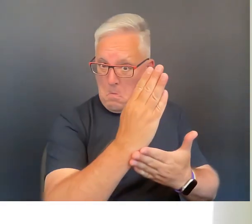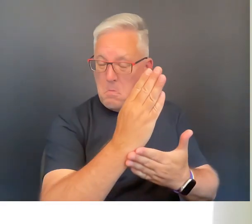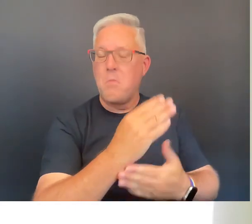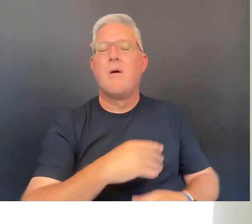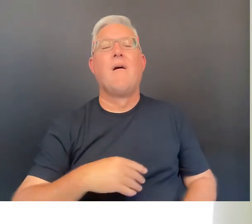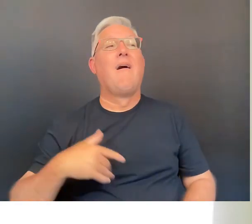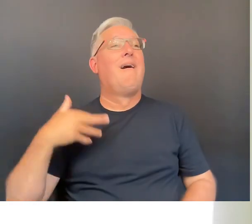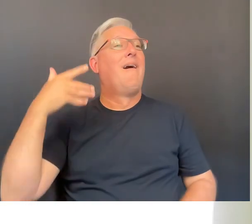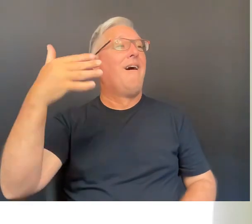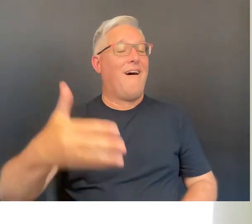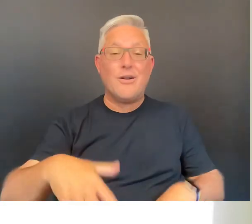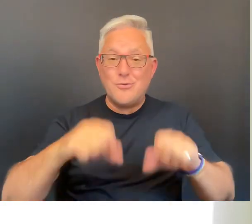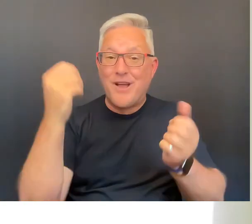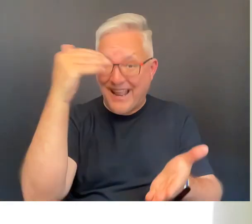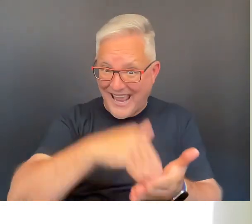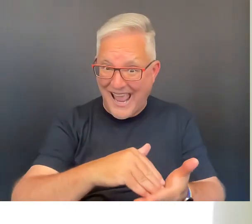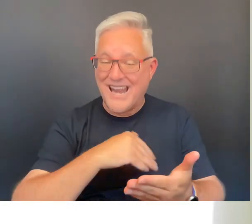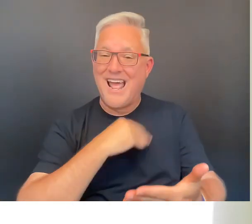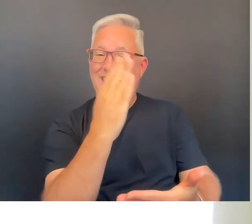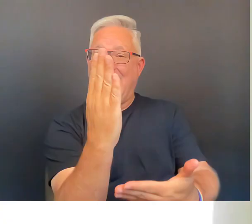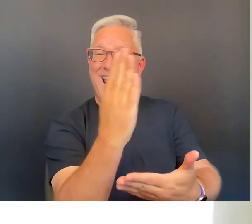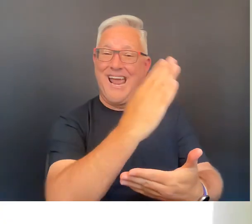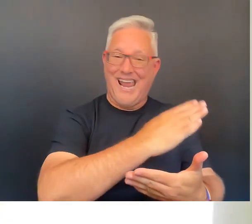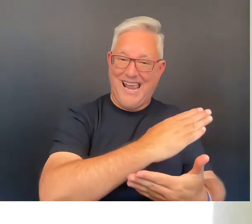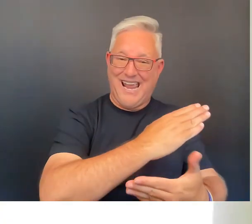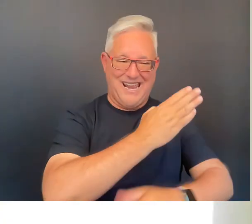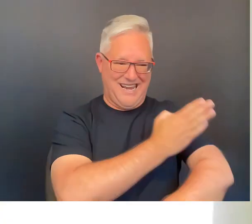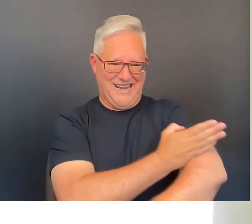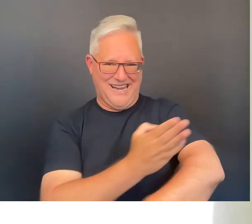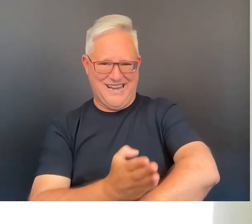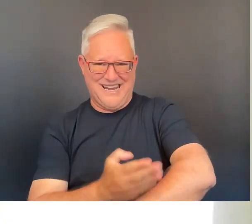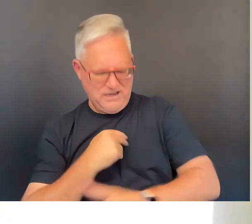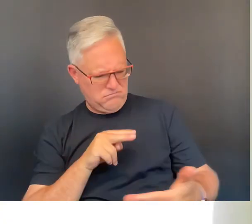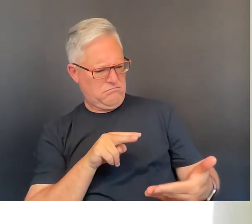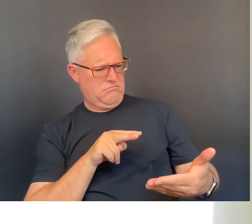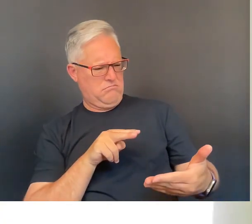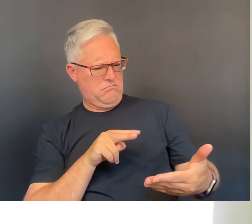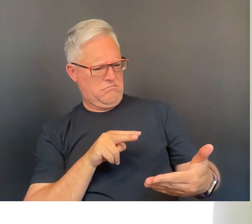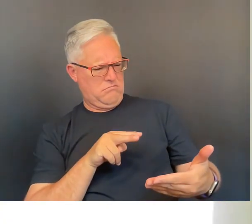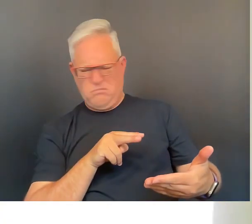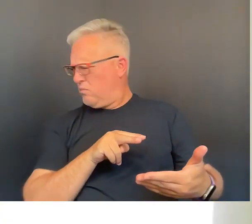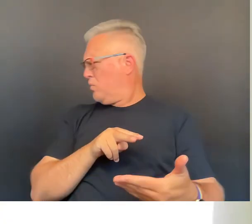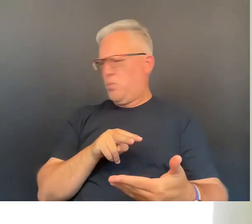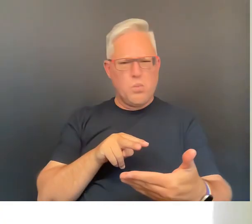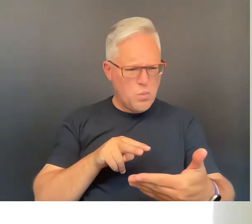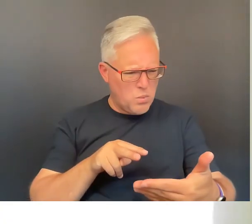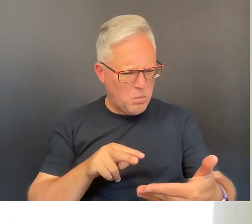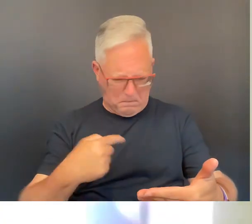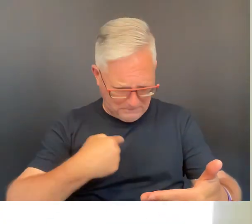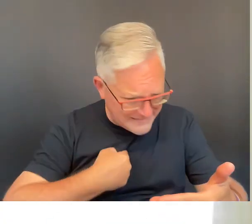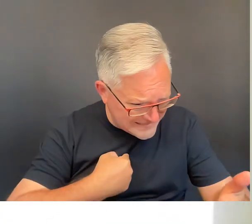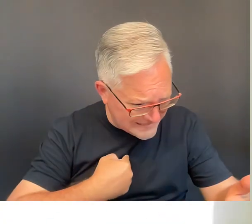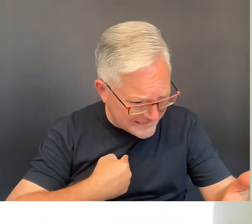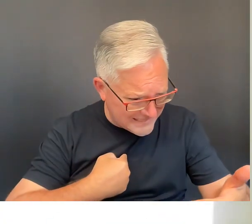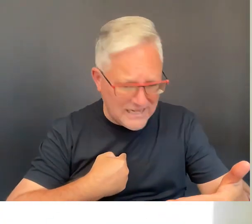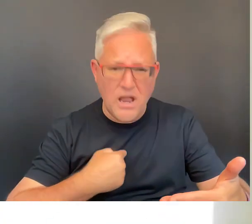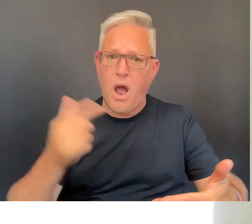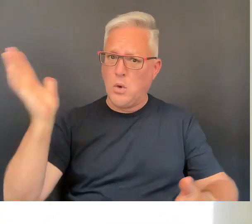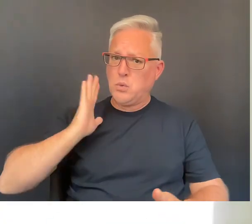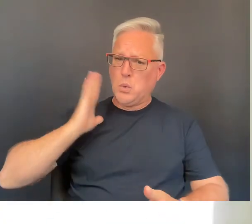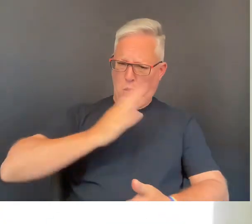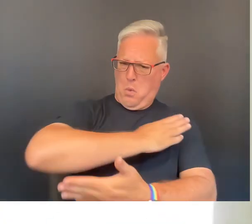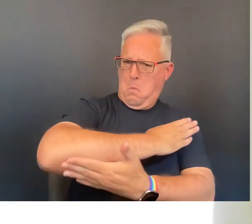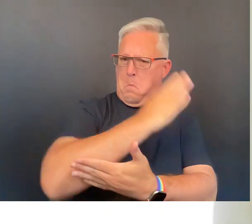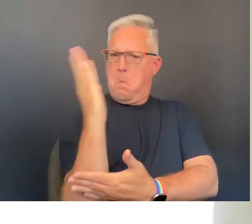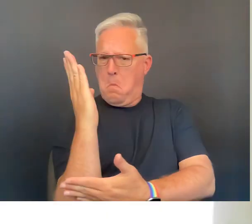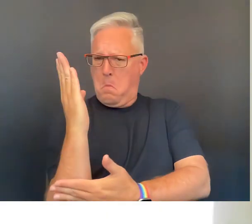I found that really interesting. And when I sat with that and thought about why in the world I was over here